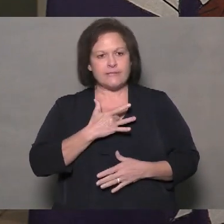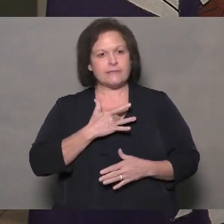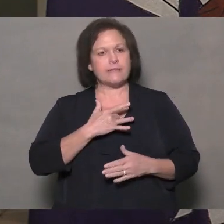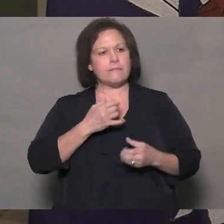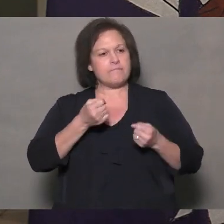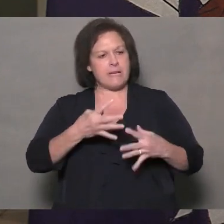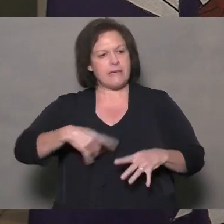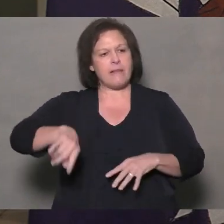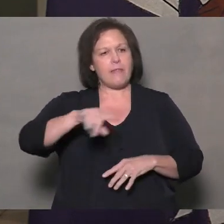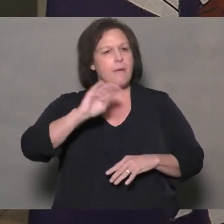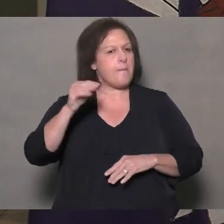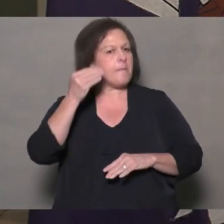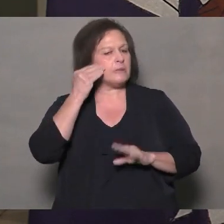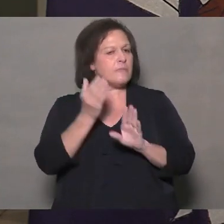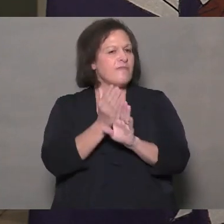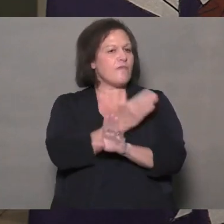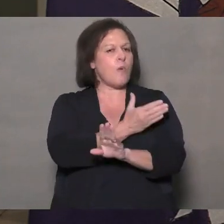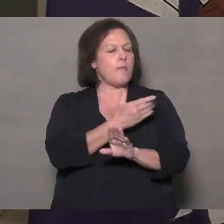me.